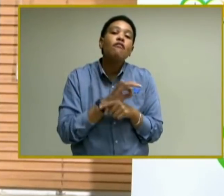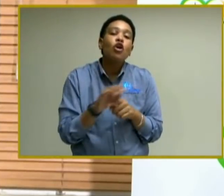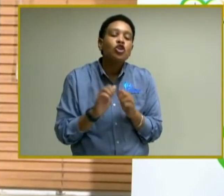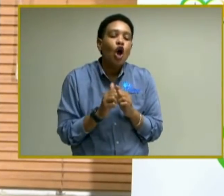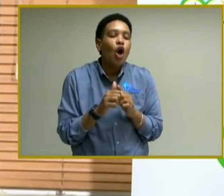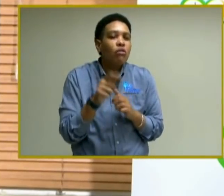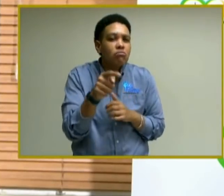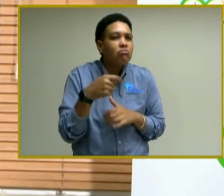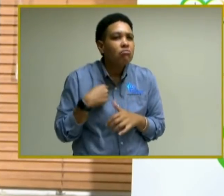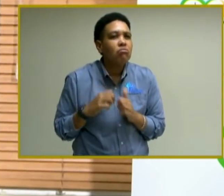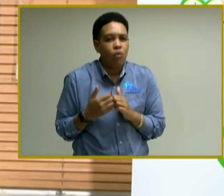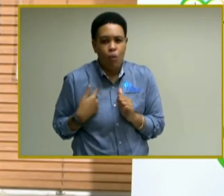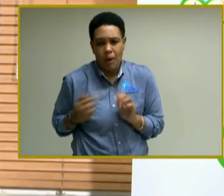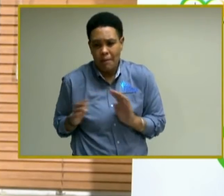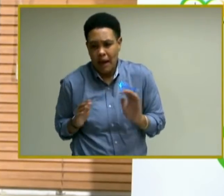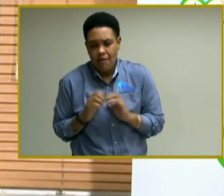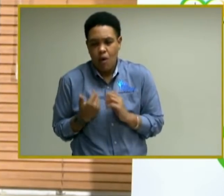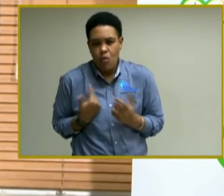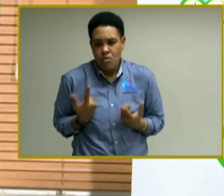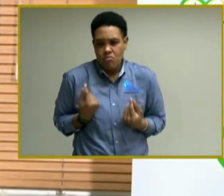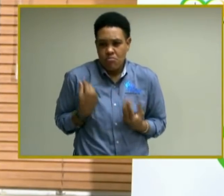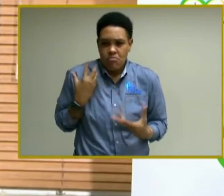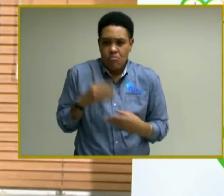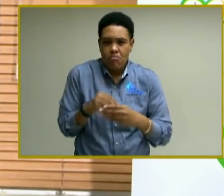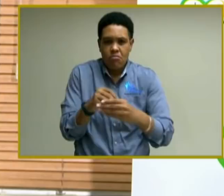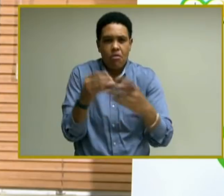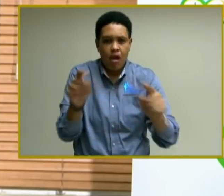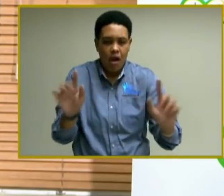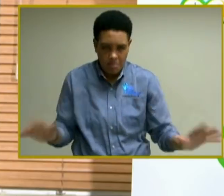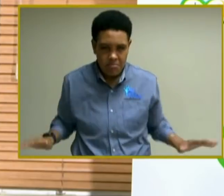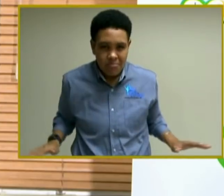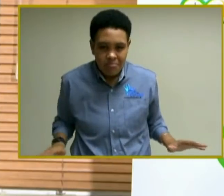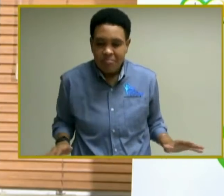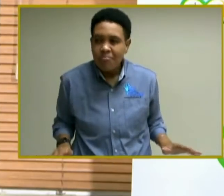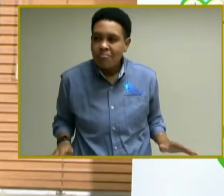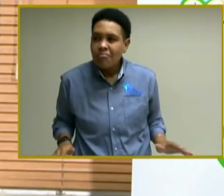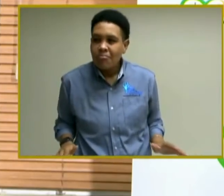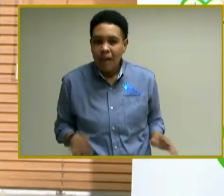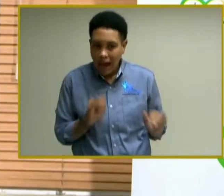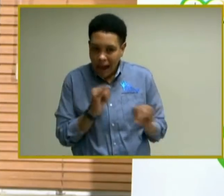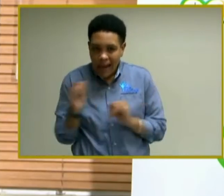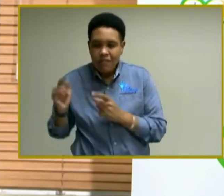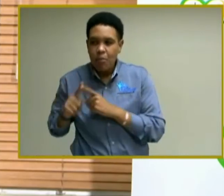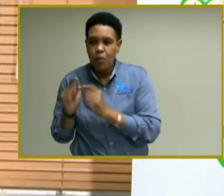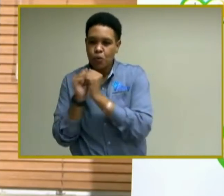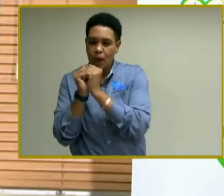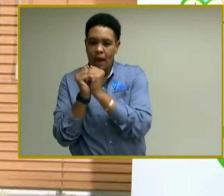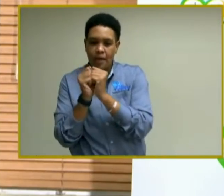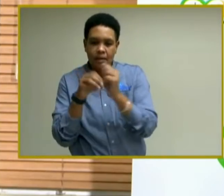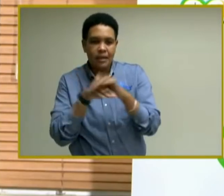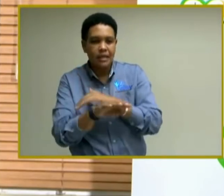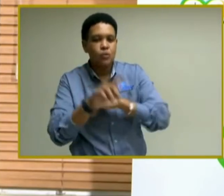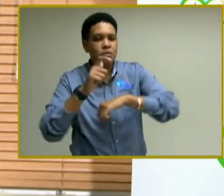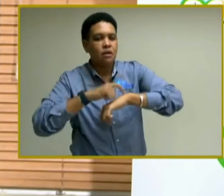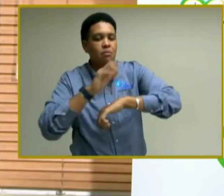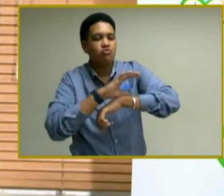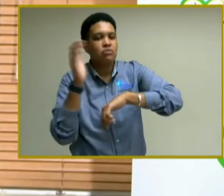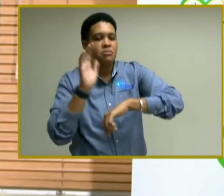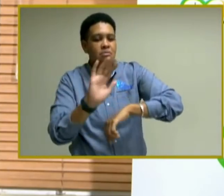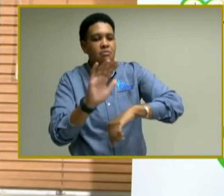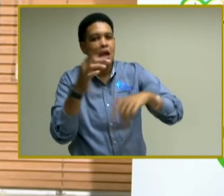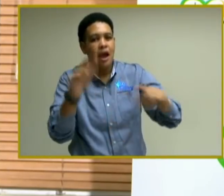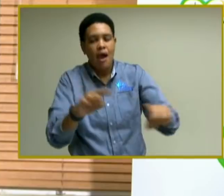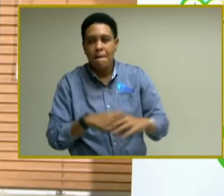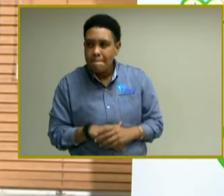we behave, how we conduct ourselves, and individually and collectively going into the season. But on